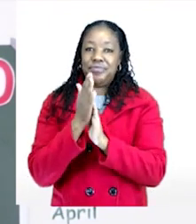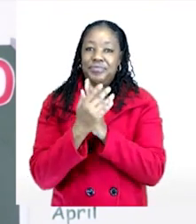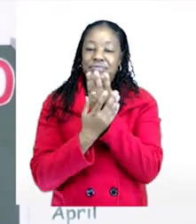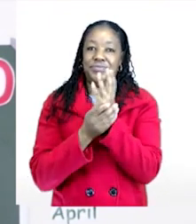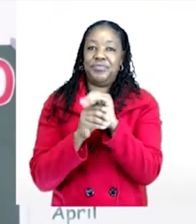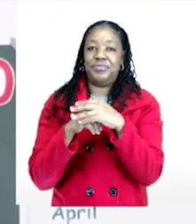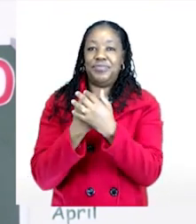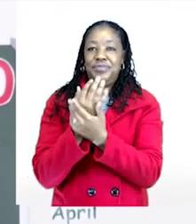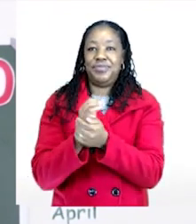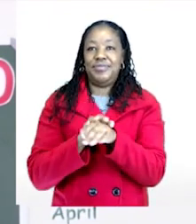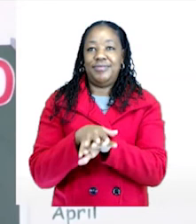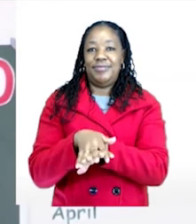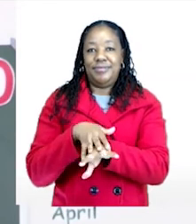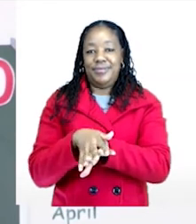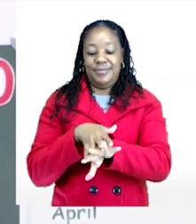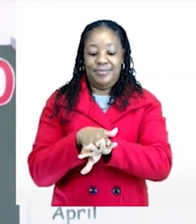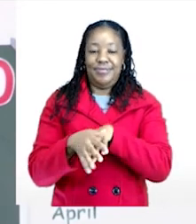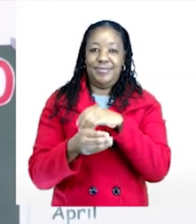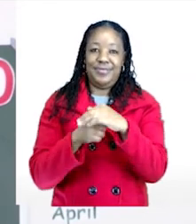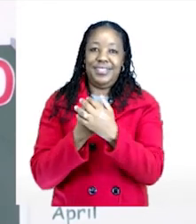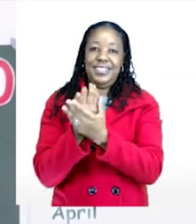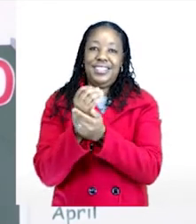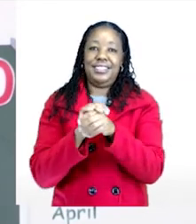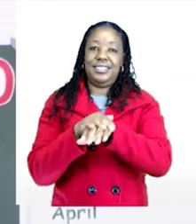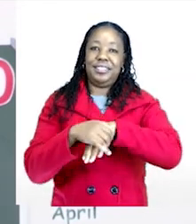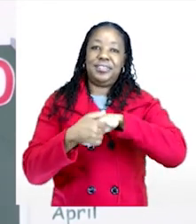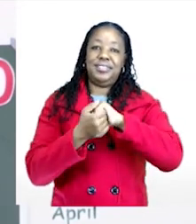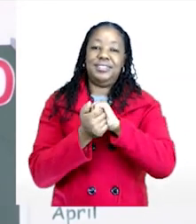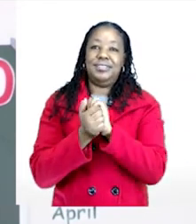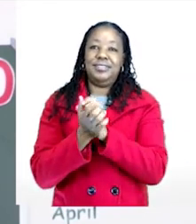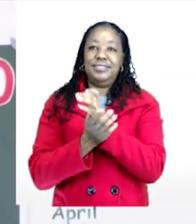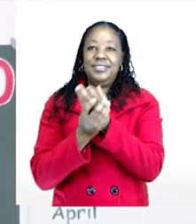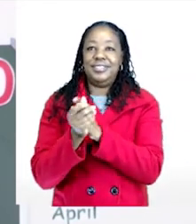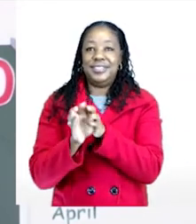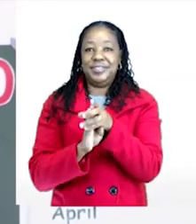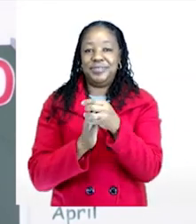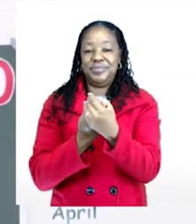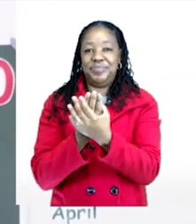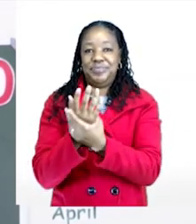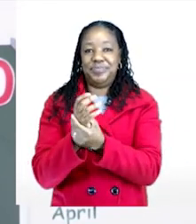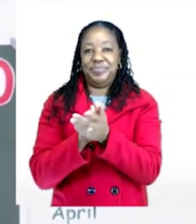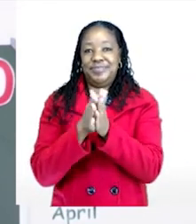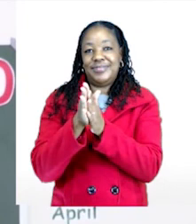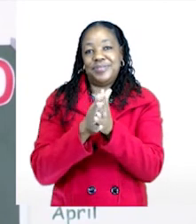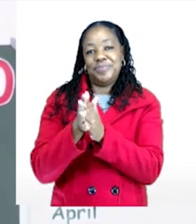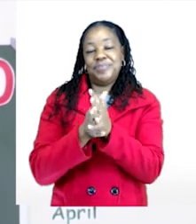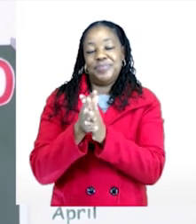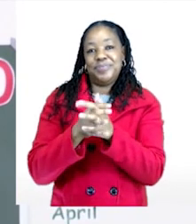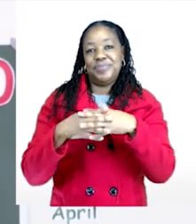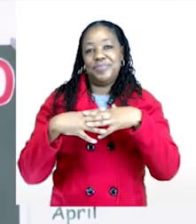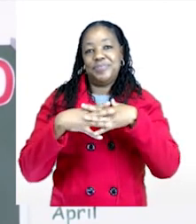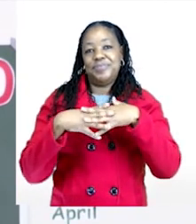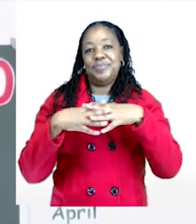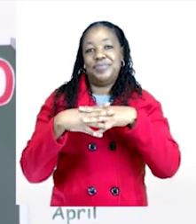Rub, rub, rub your hands back, inside and forth. Now your hands and